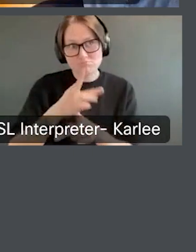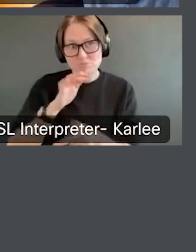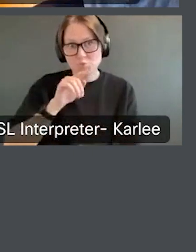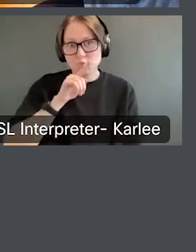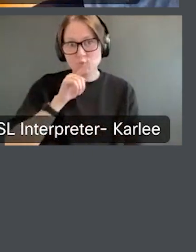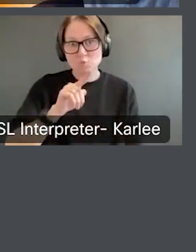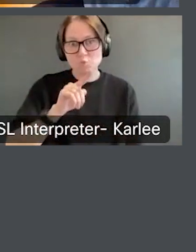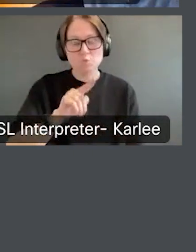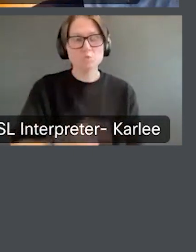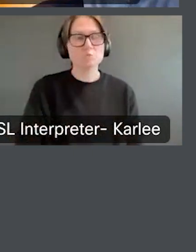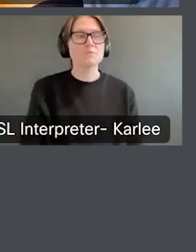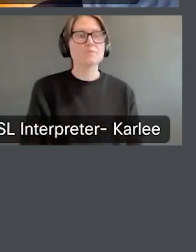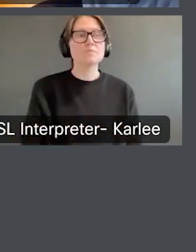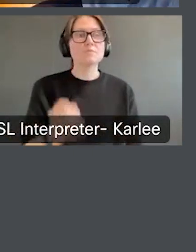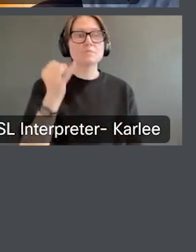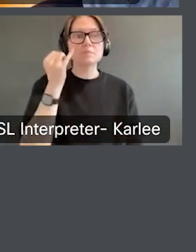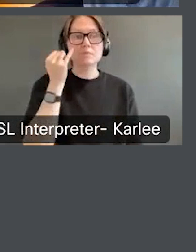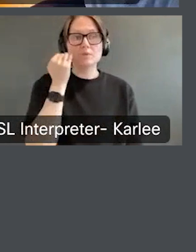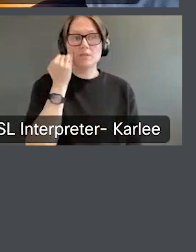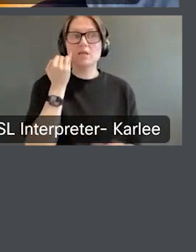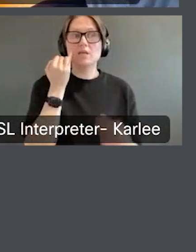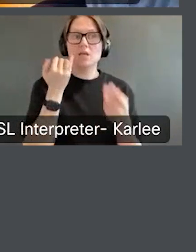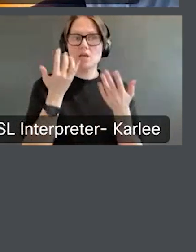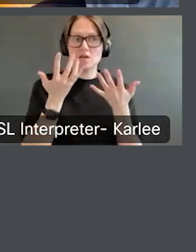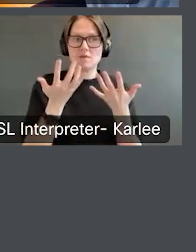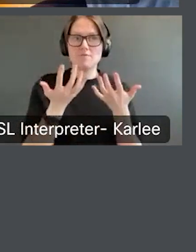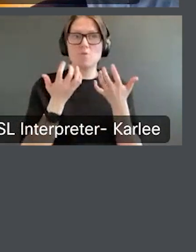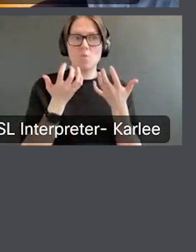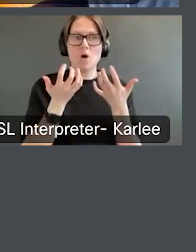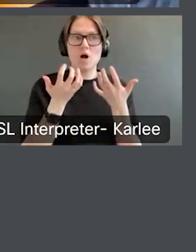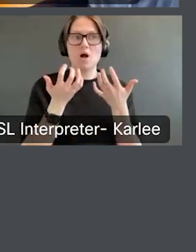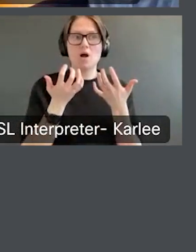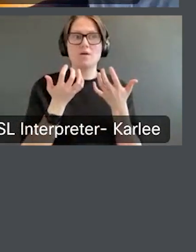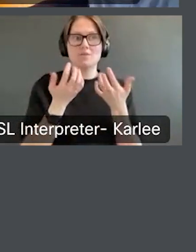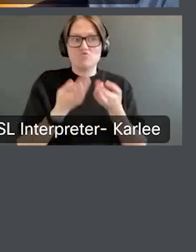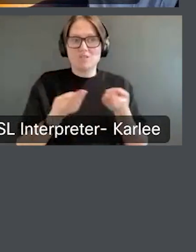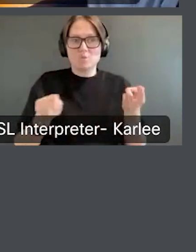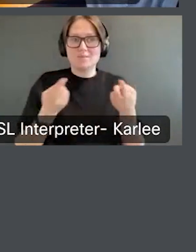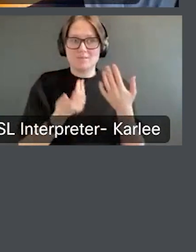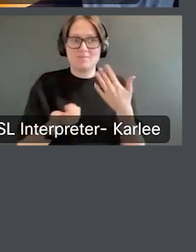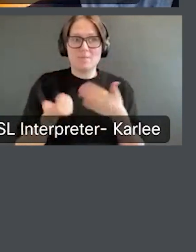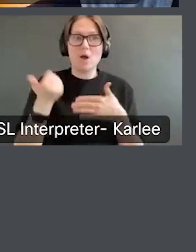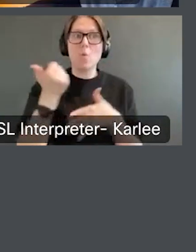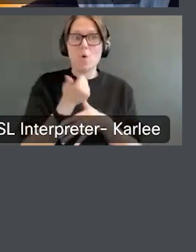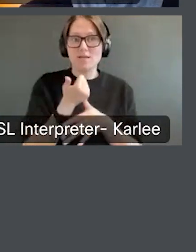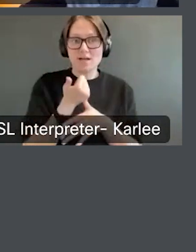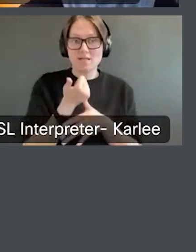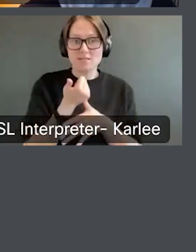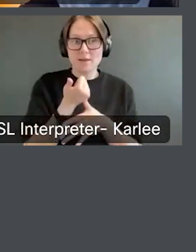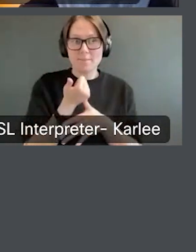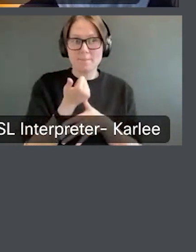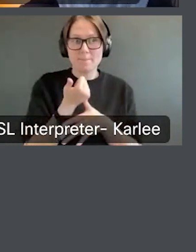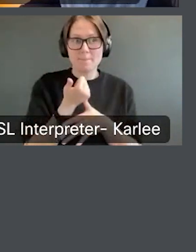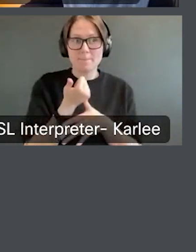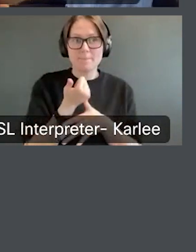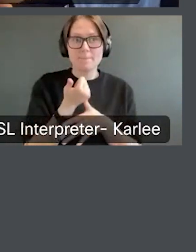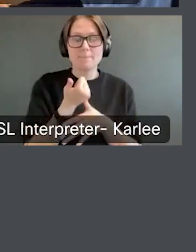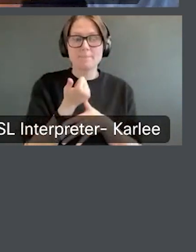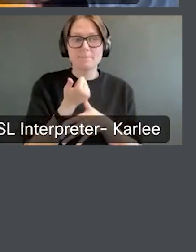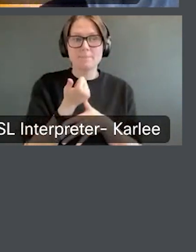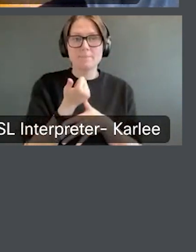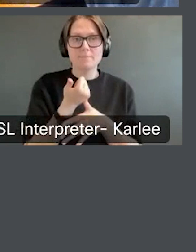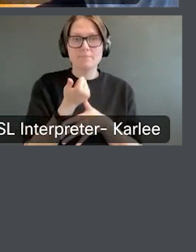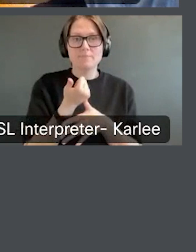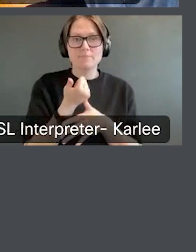if we wanted to prioritize our resources, prioritize those children who need to